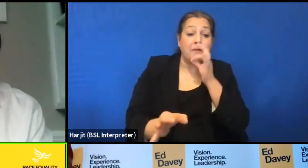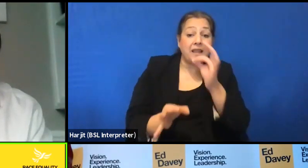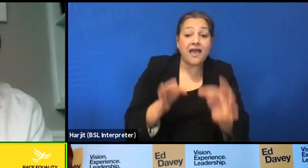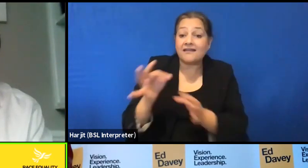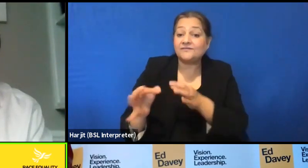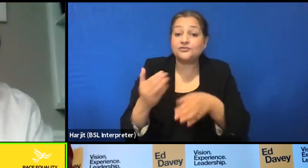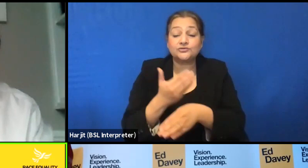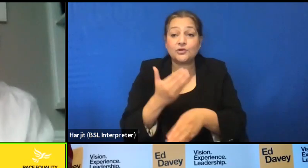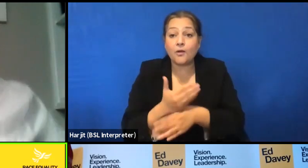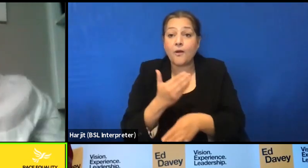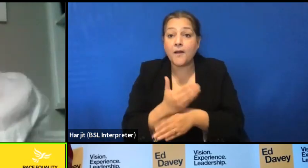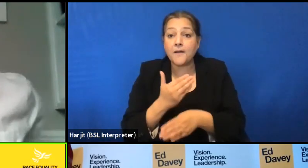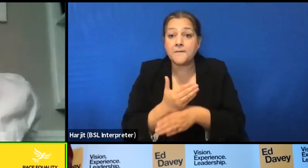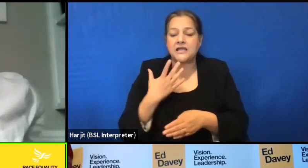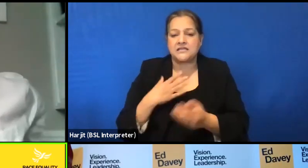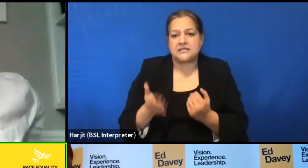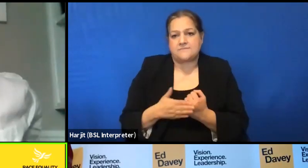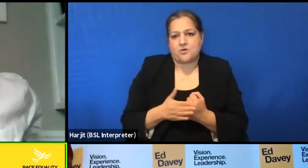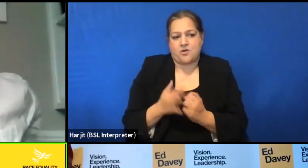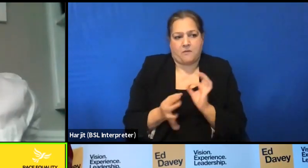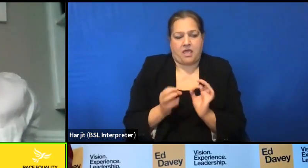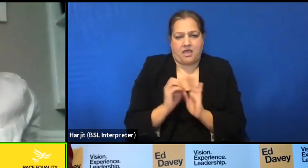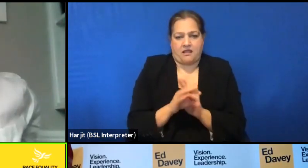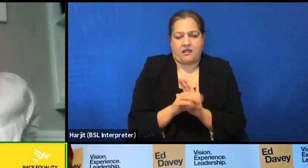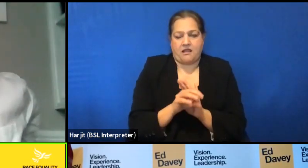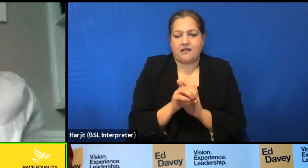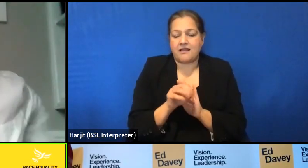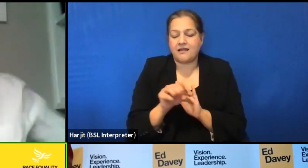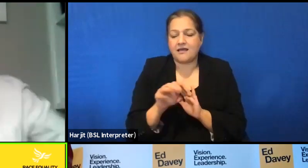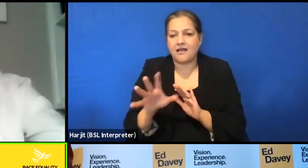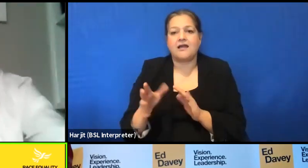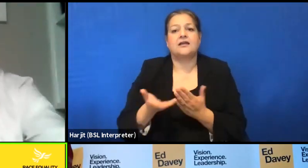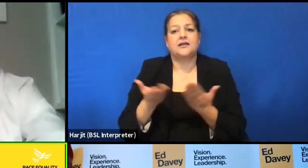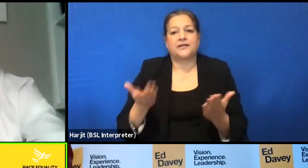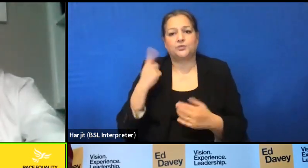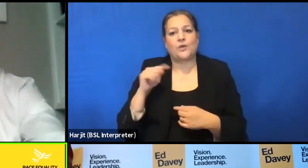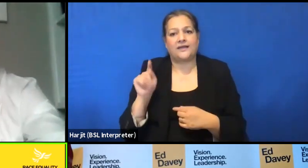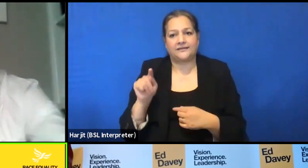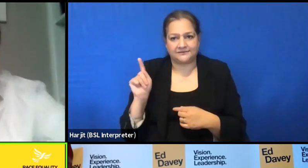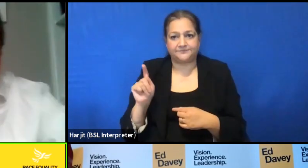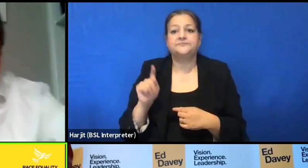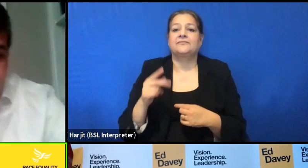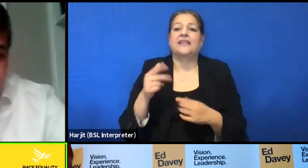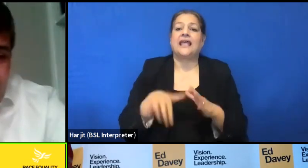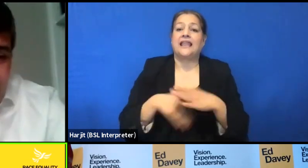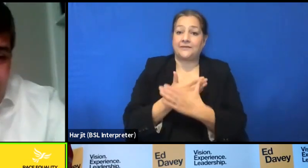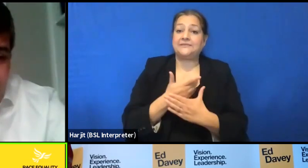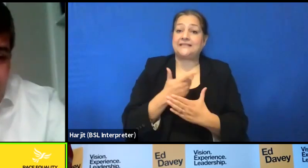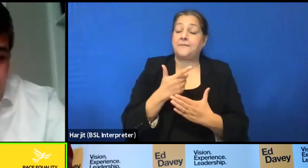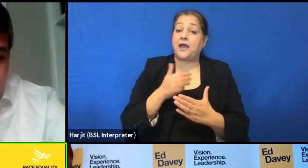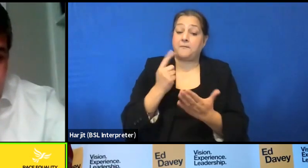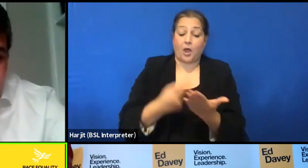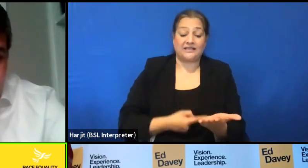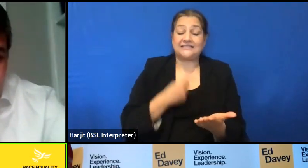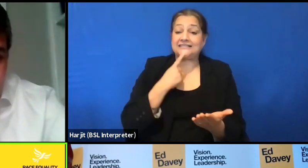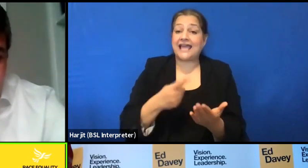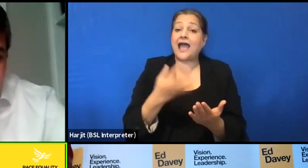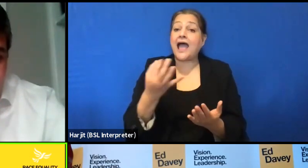more applications, and actually the Lib Dem policy of having name blind applications for jobs, I